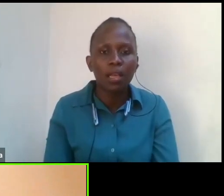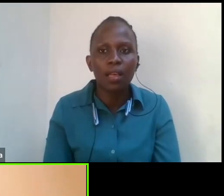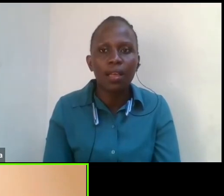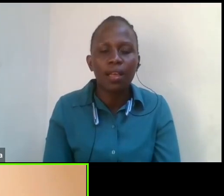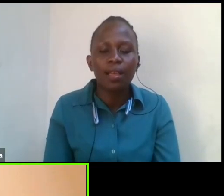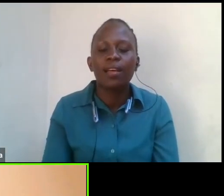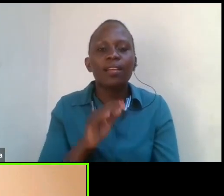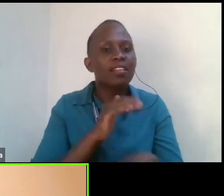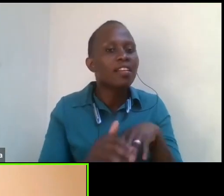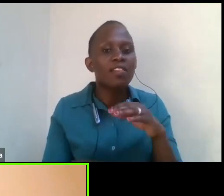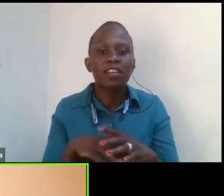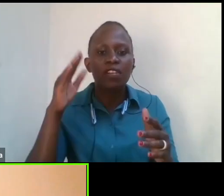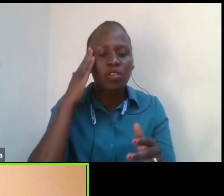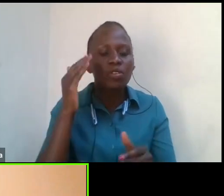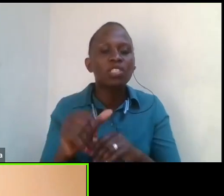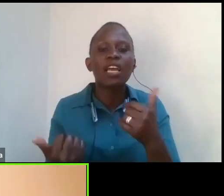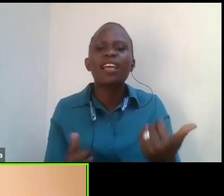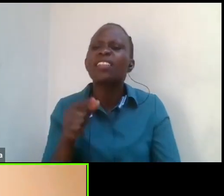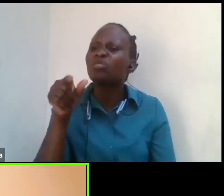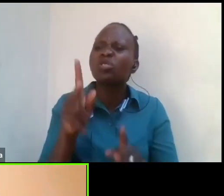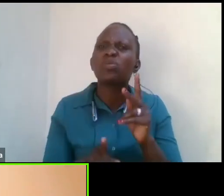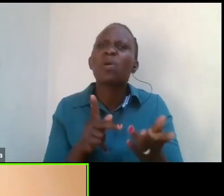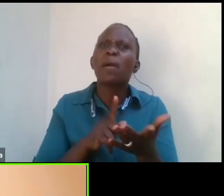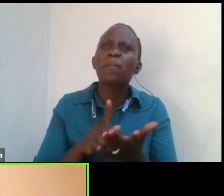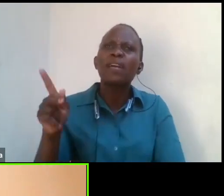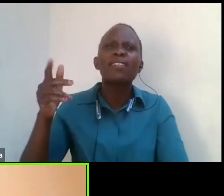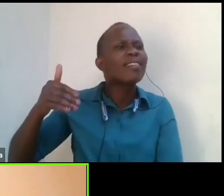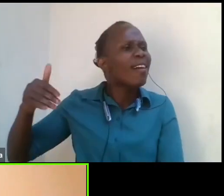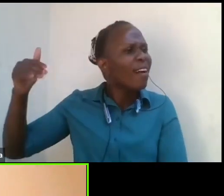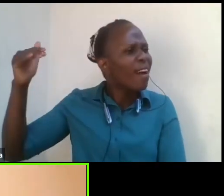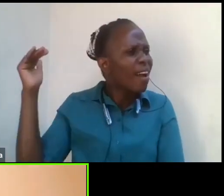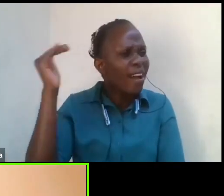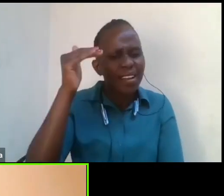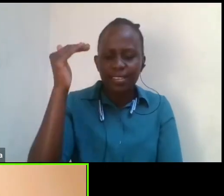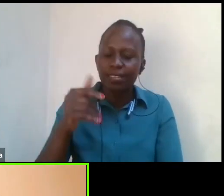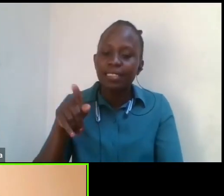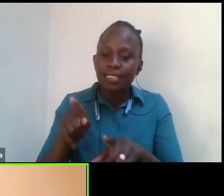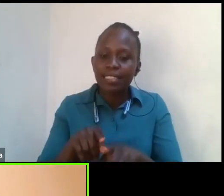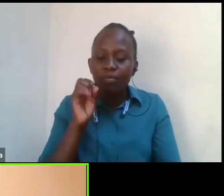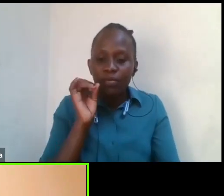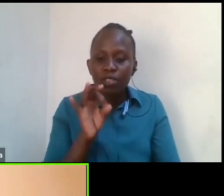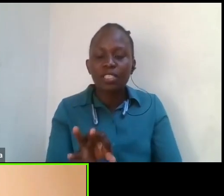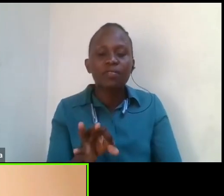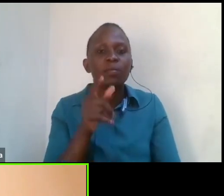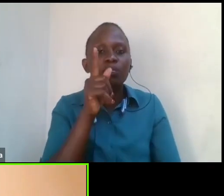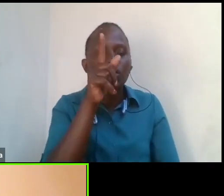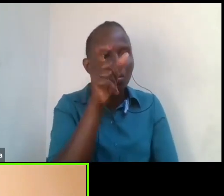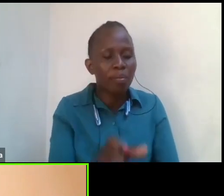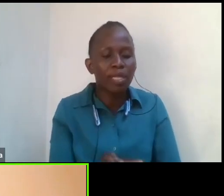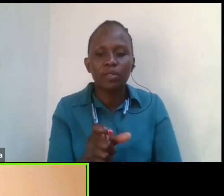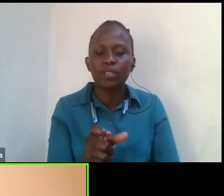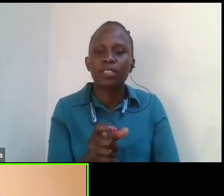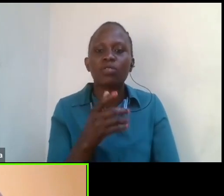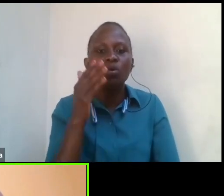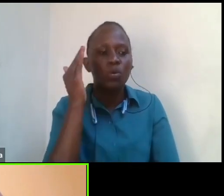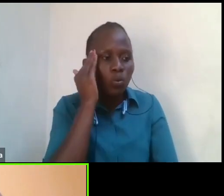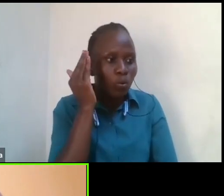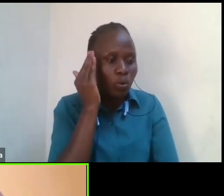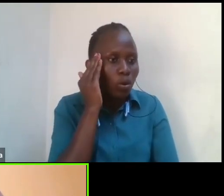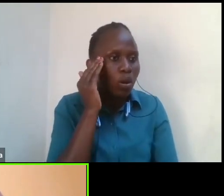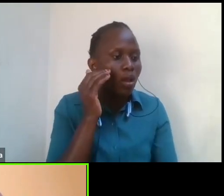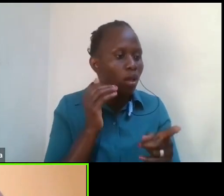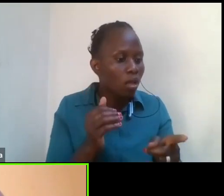will never know each other. So these guys are paid so highly. So even if they one person will only know a chunk of